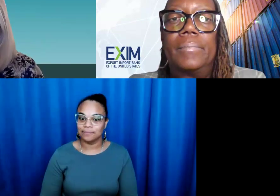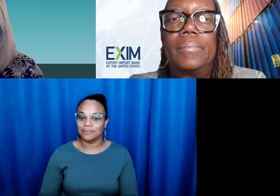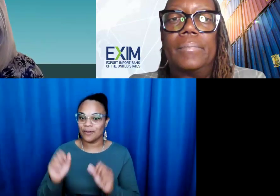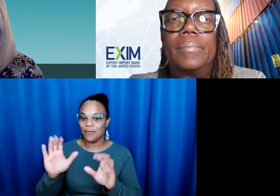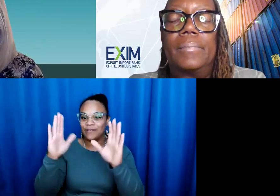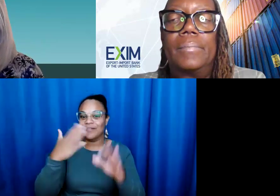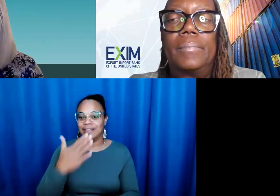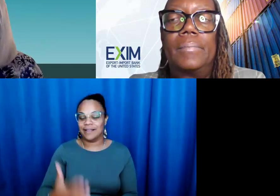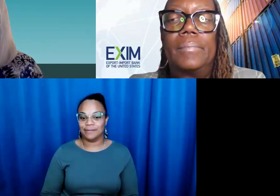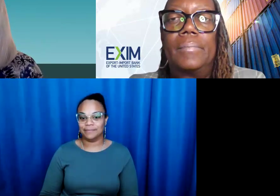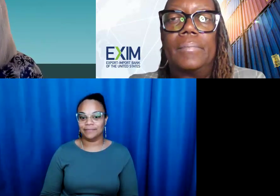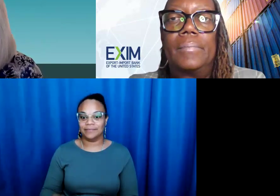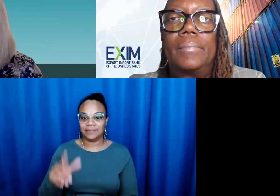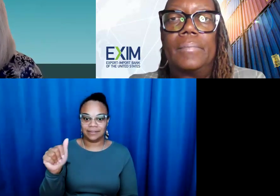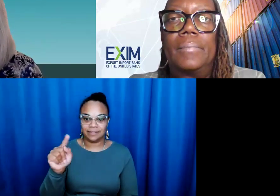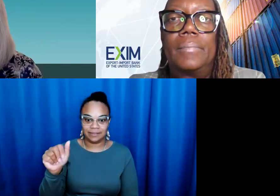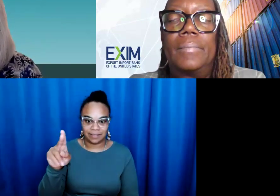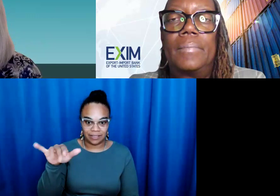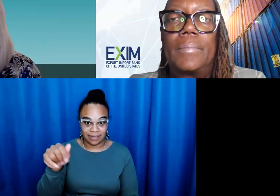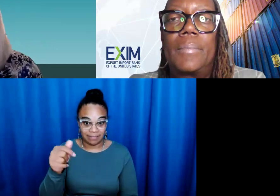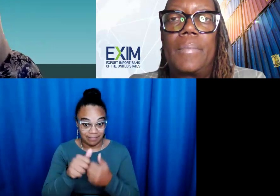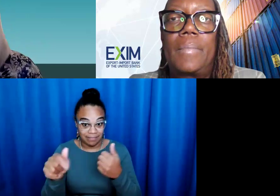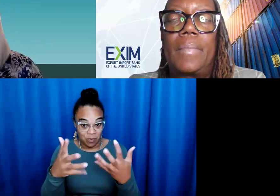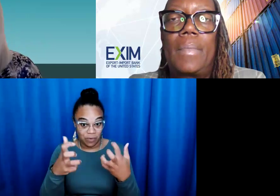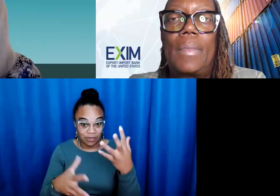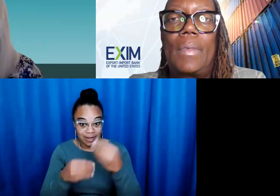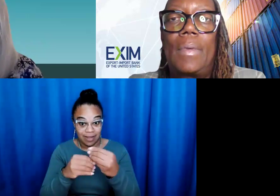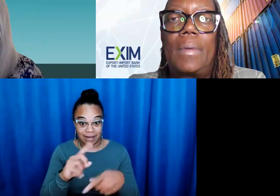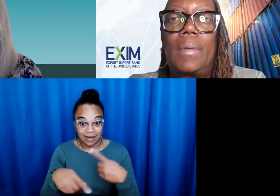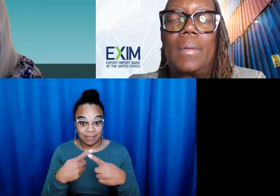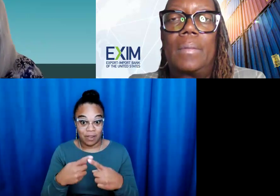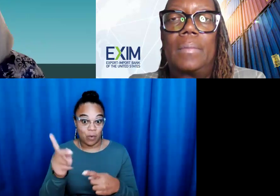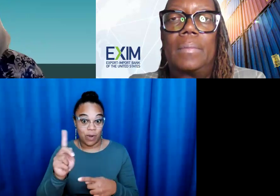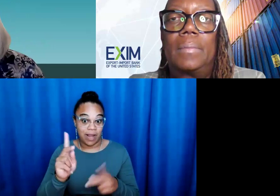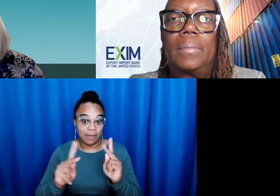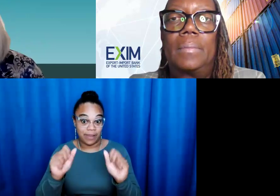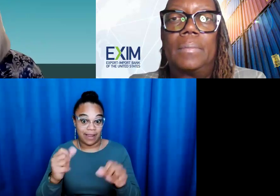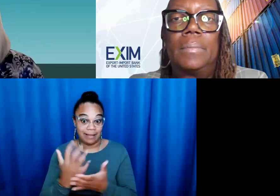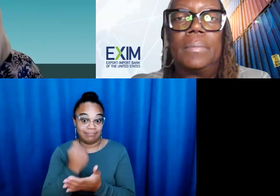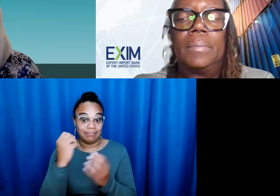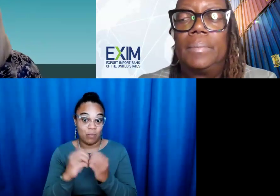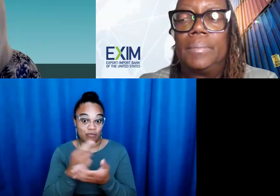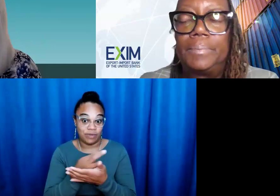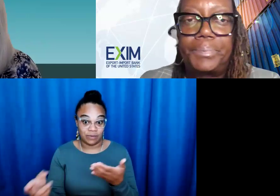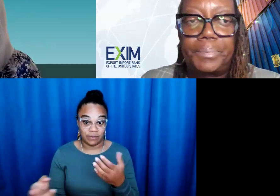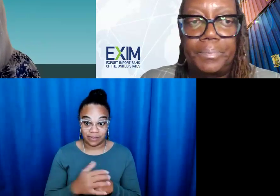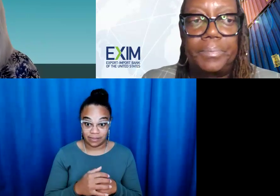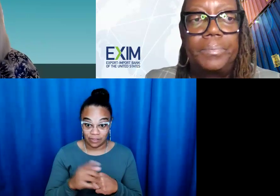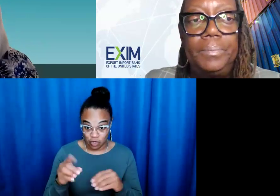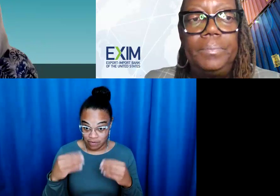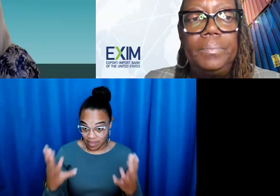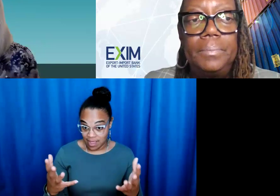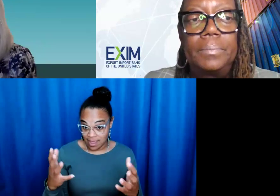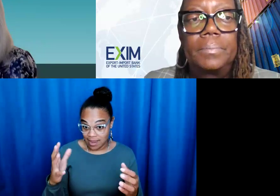Wonderful, thank you. And LaTaunya, anything else you would add on where people might get additional resources? Is that something that you provide